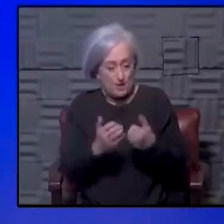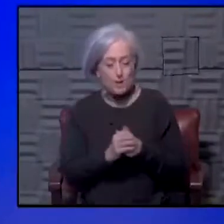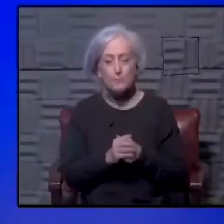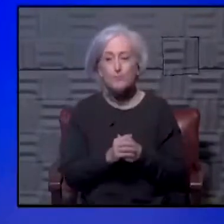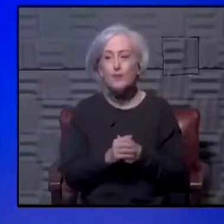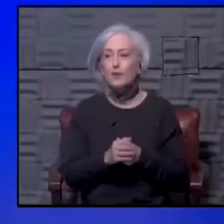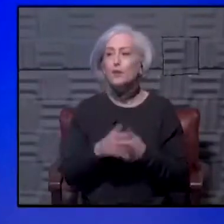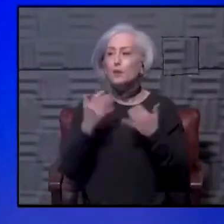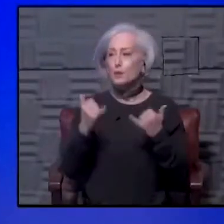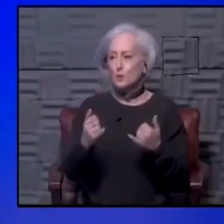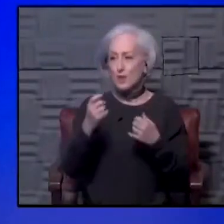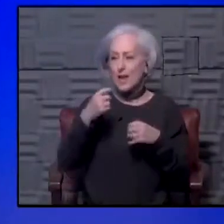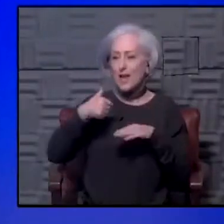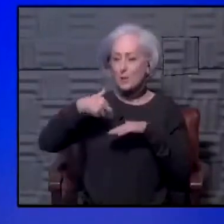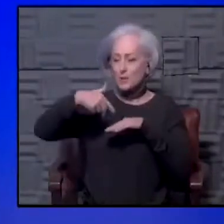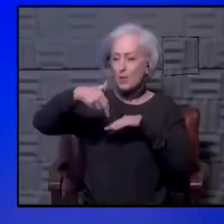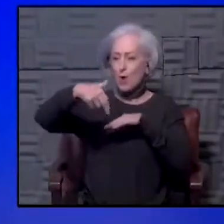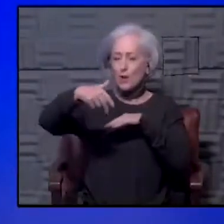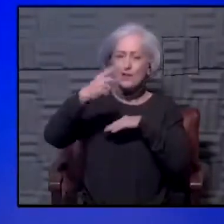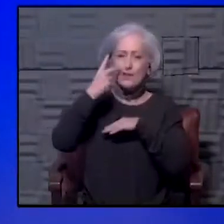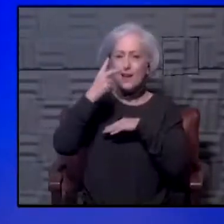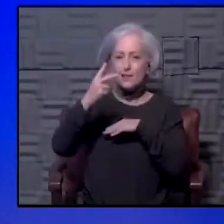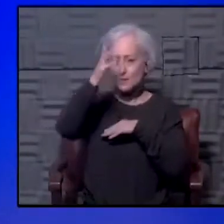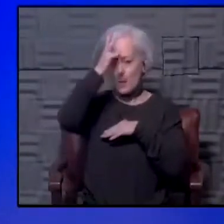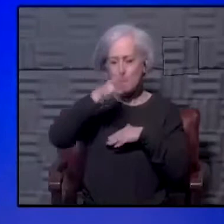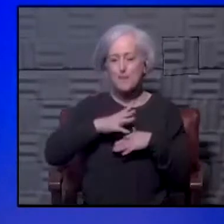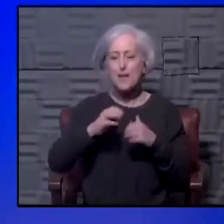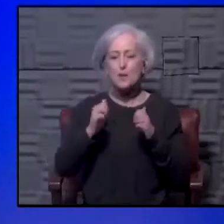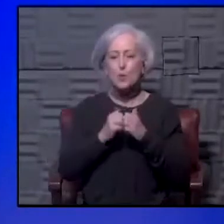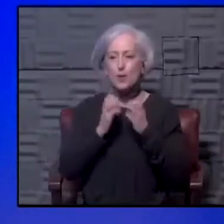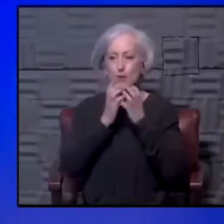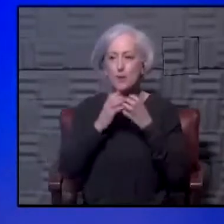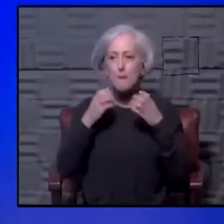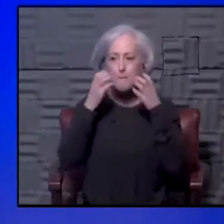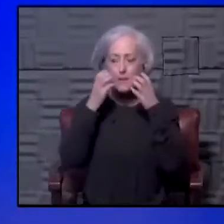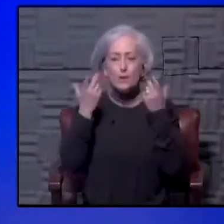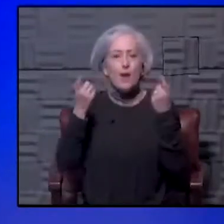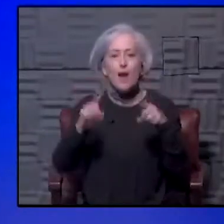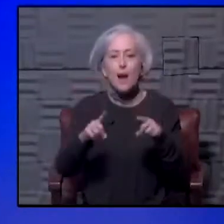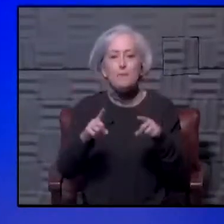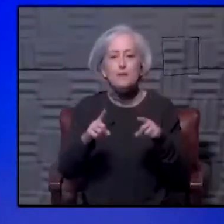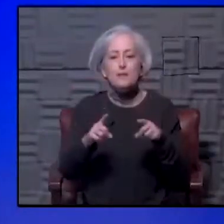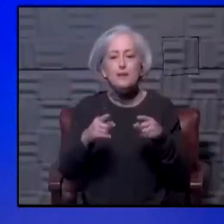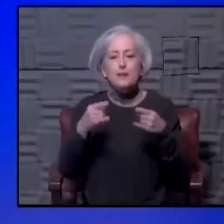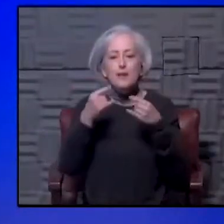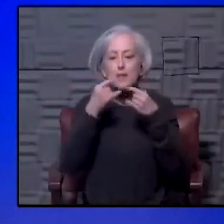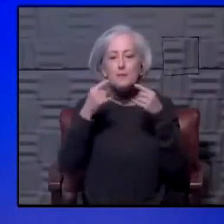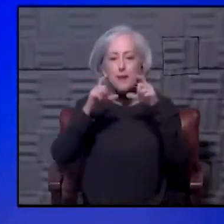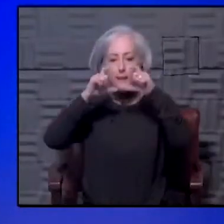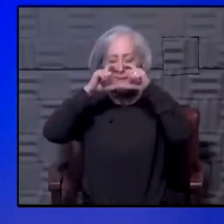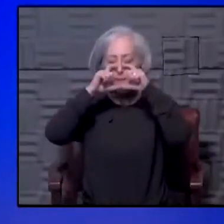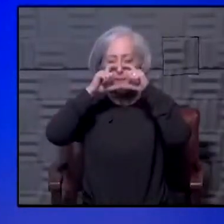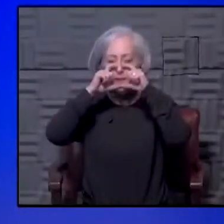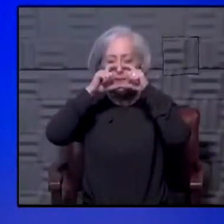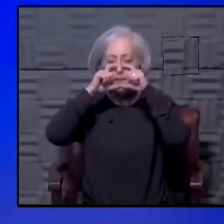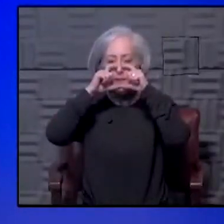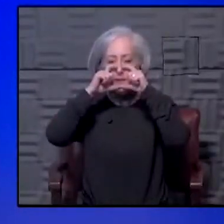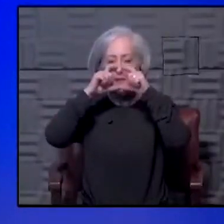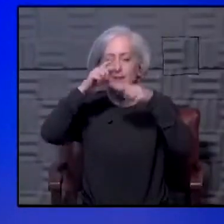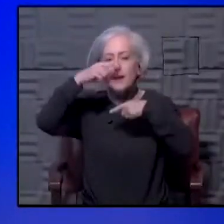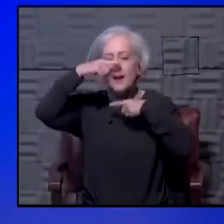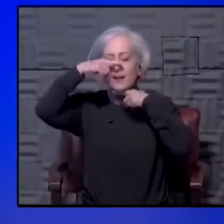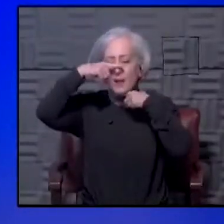see a gentleman with a beard, and it was basically, the mask was here. So it does affect, and it will affect